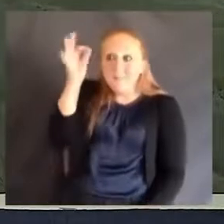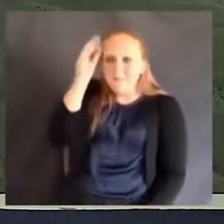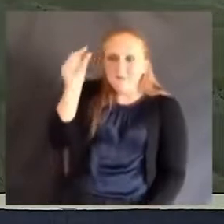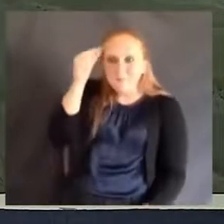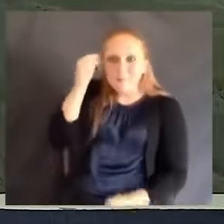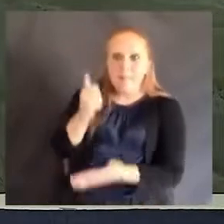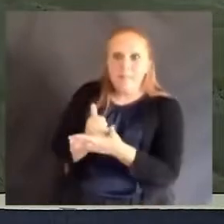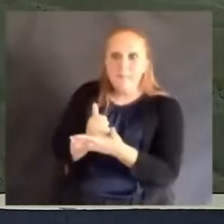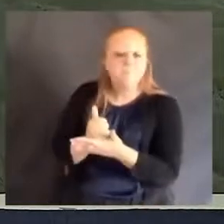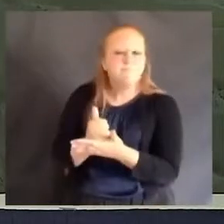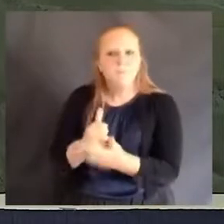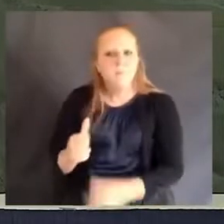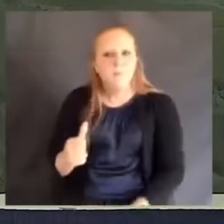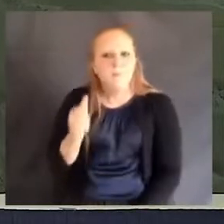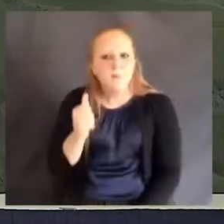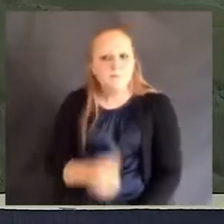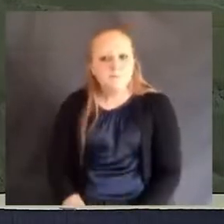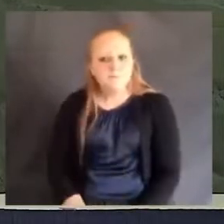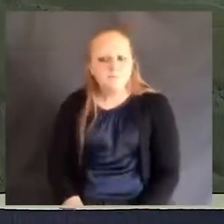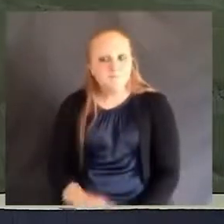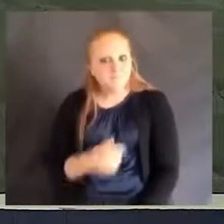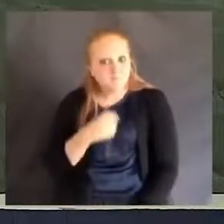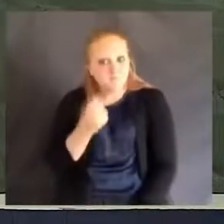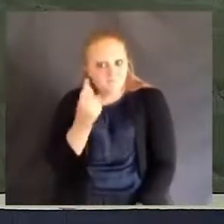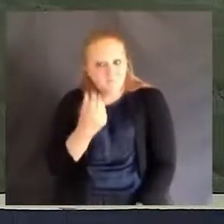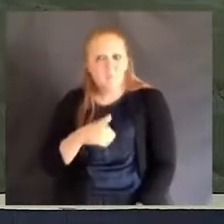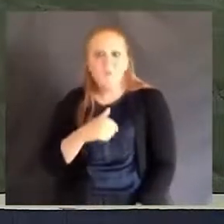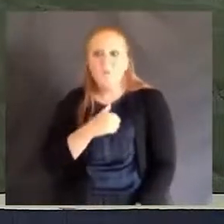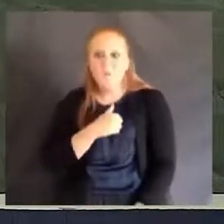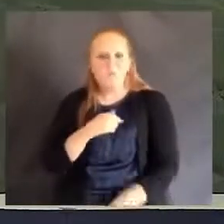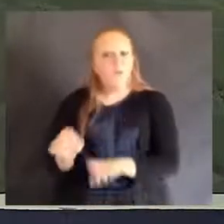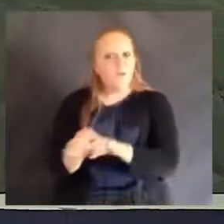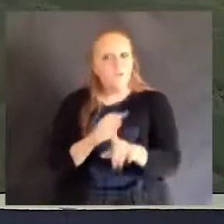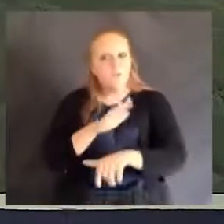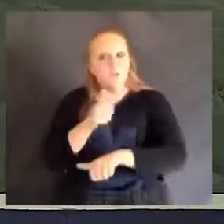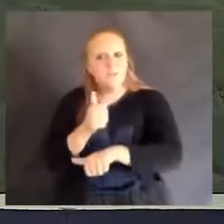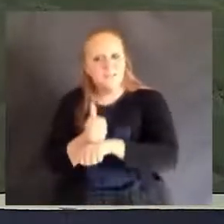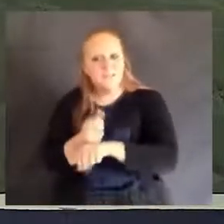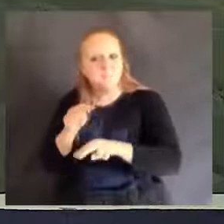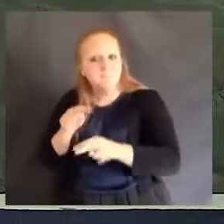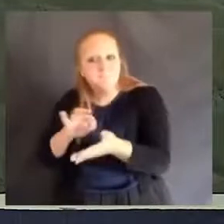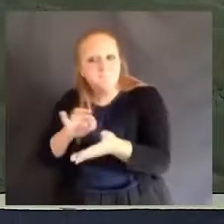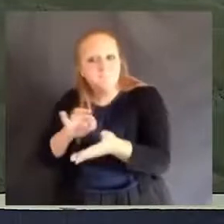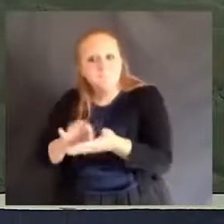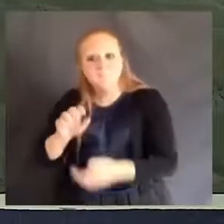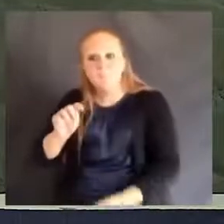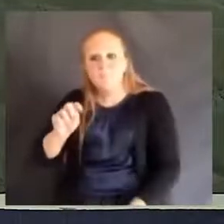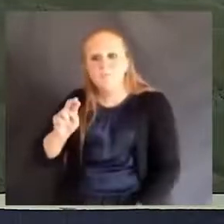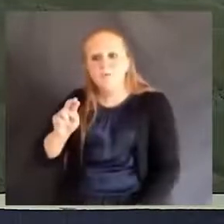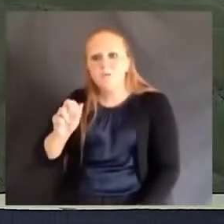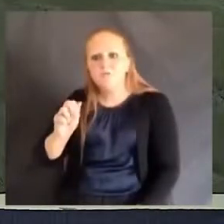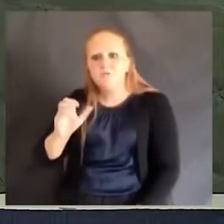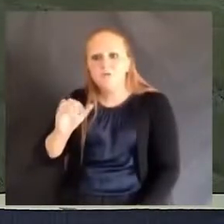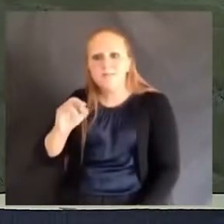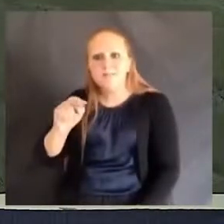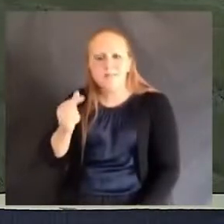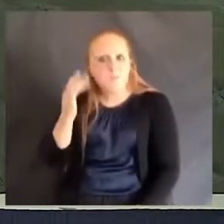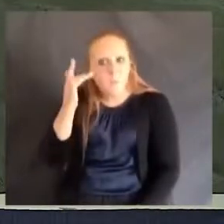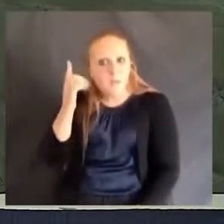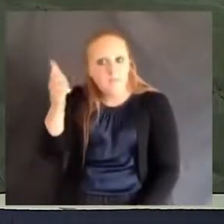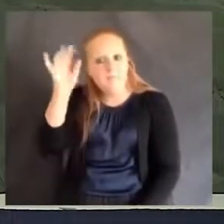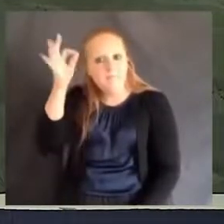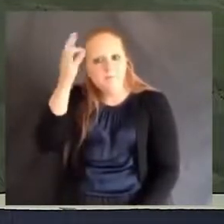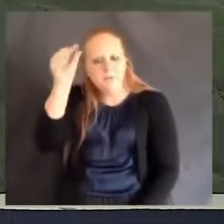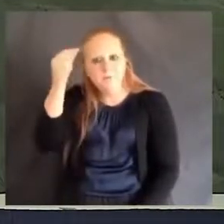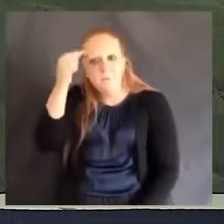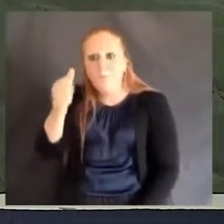I know. We had to put together our own tracing mechanism because the federal government wouldn't help. Oh, hospitals are overwhelmed. I